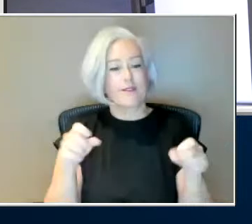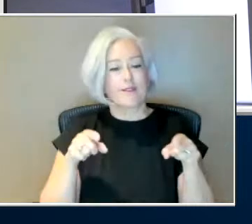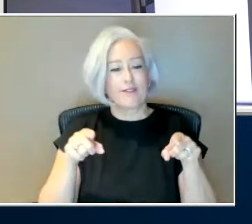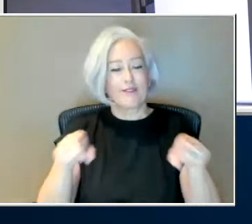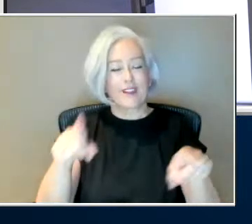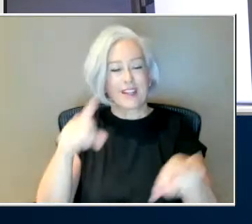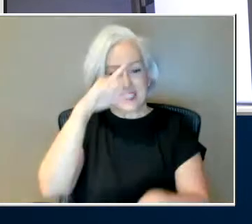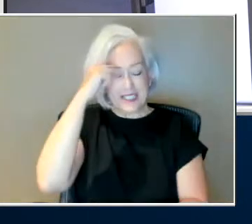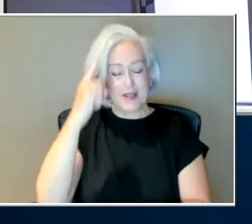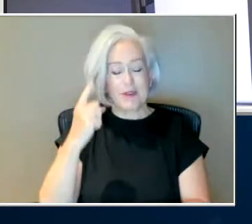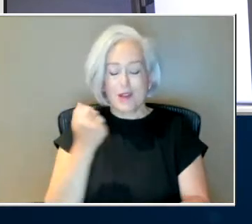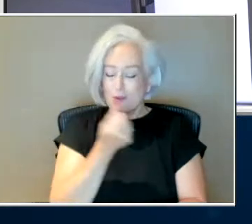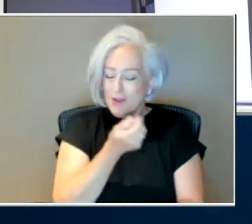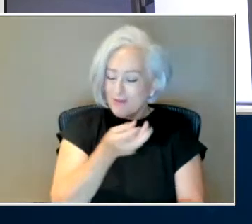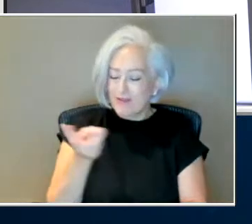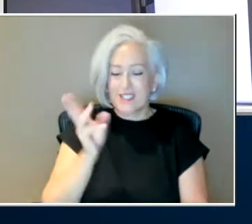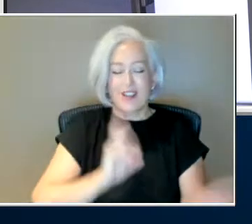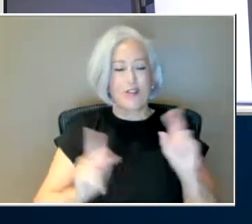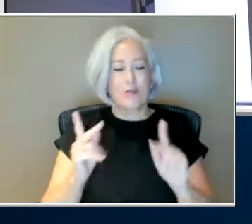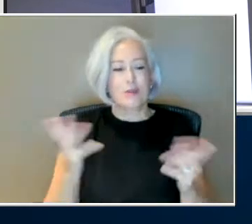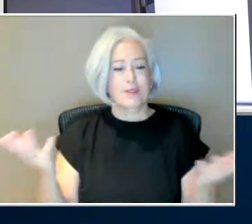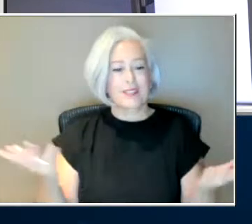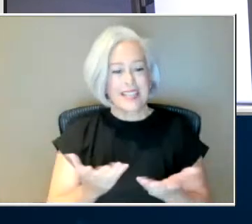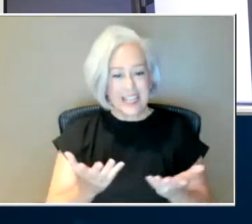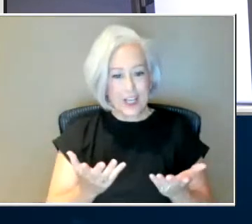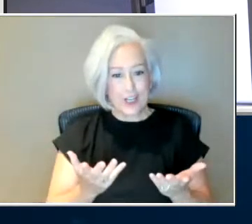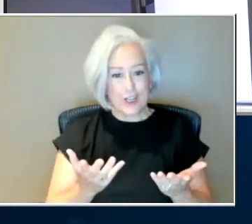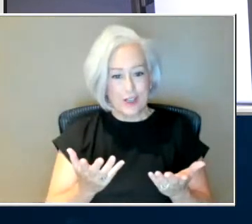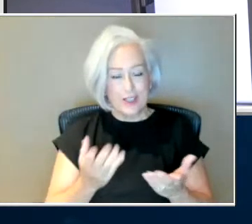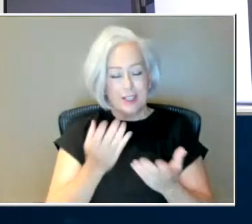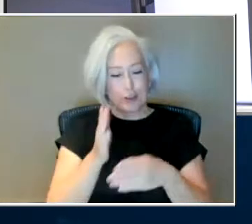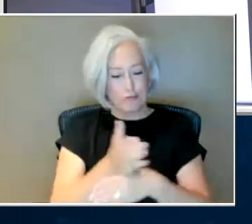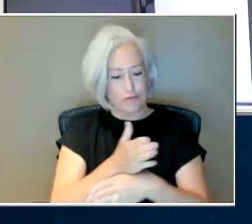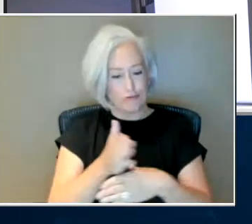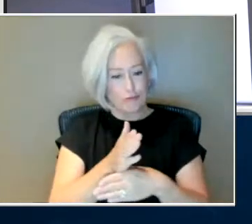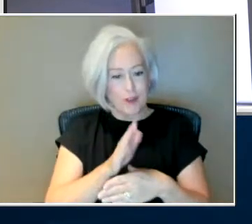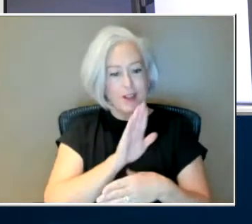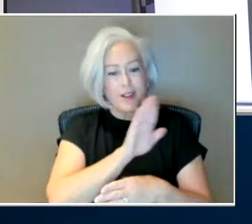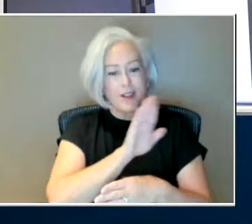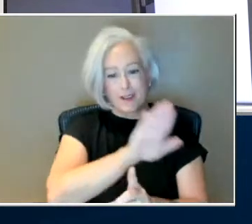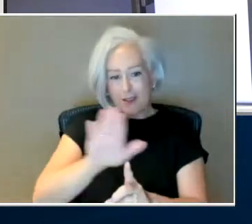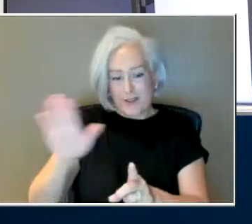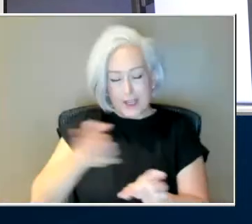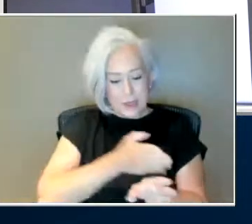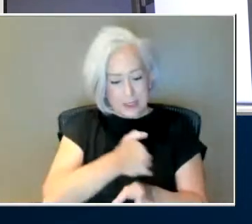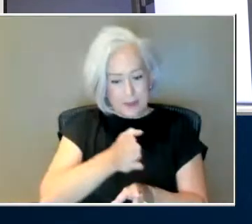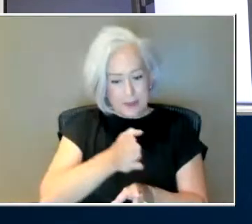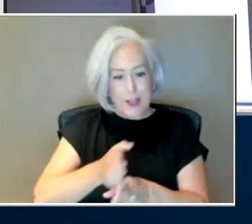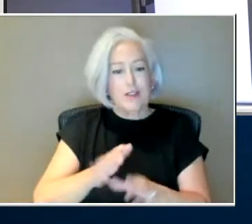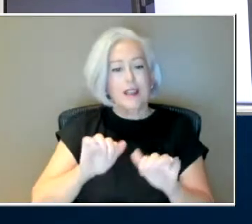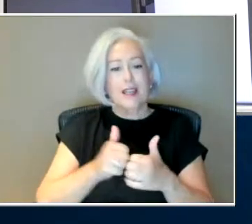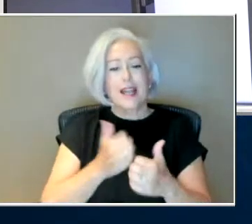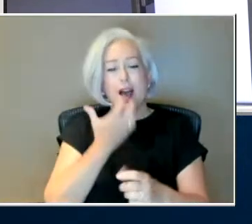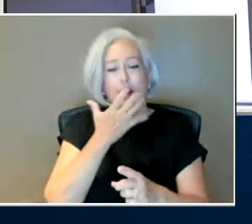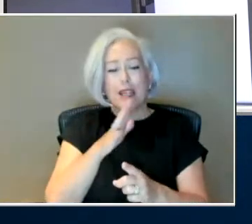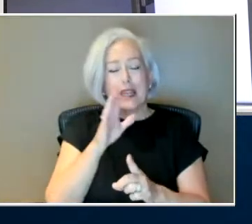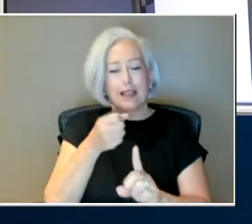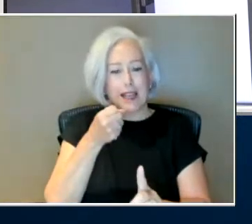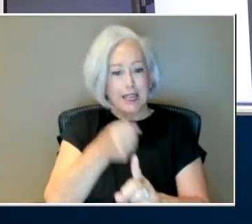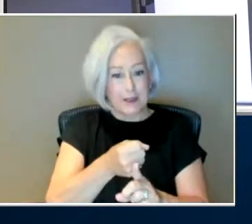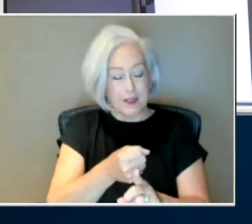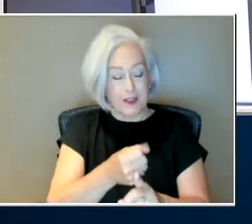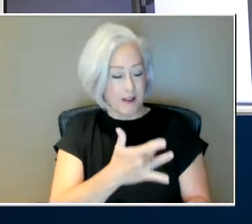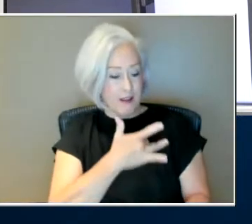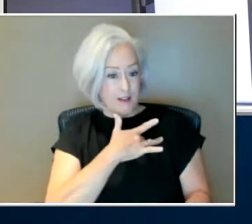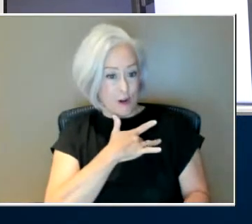morning, ready to share the biggest heat impacts in each of their specialties. Everything from cardiology to pharmacology